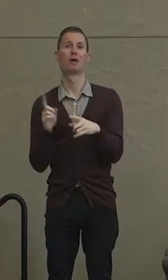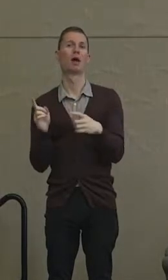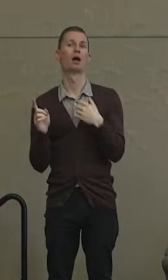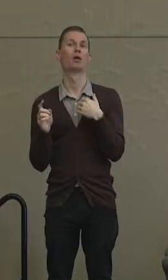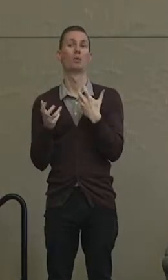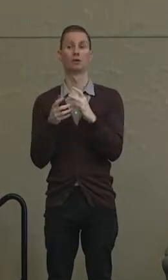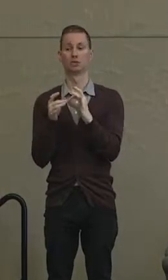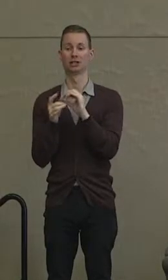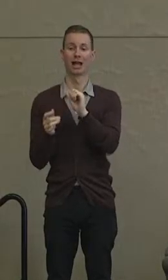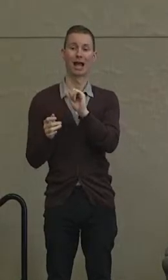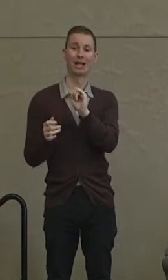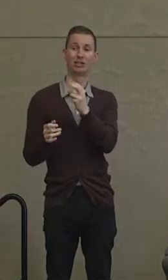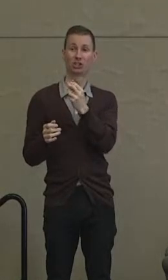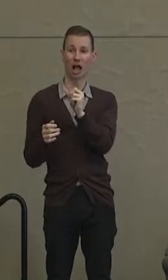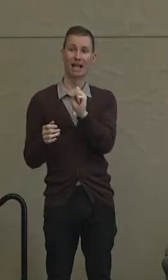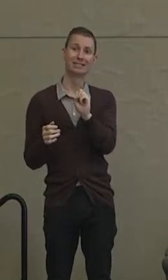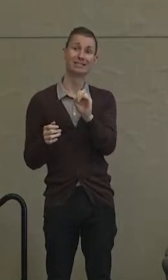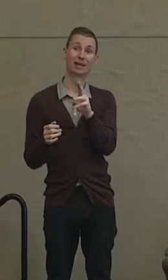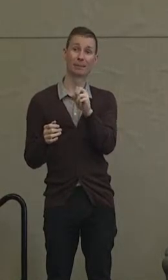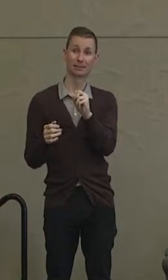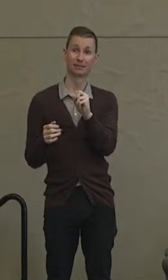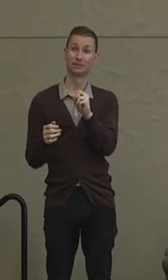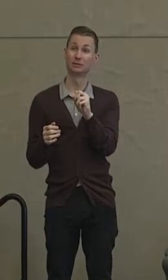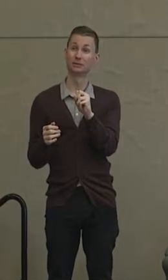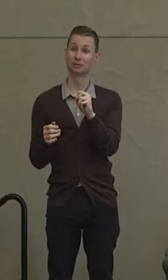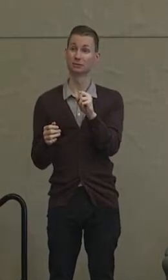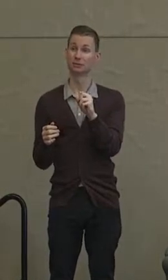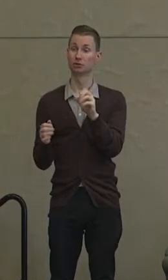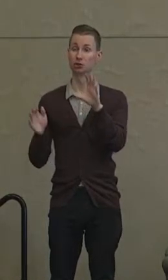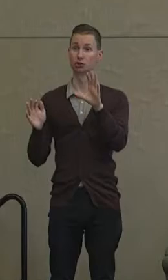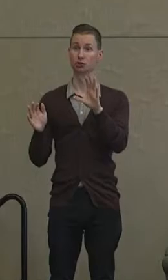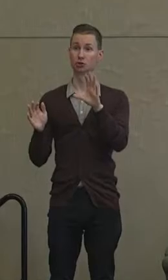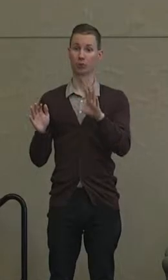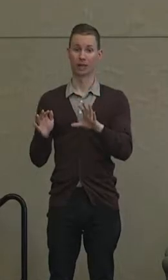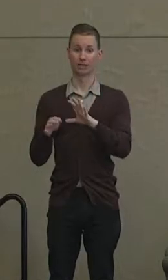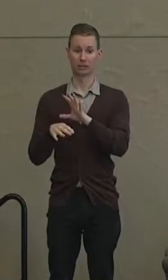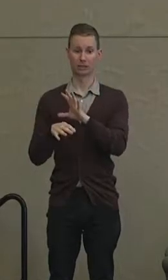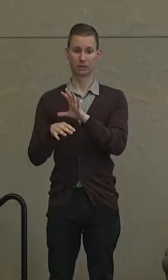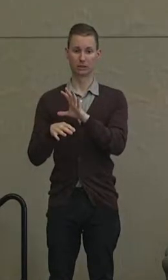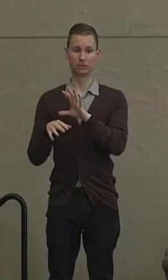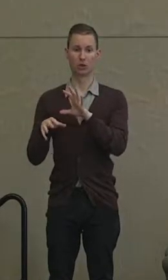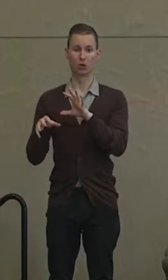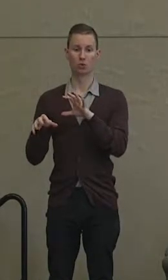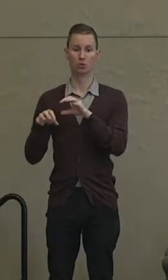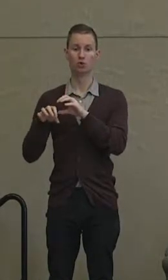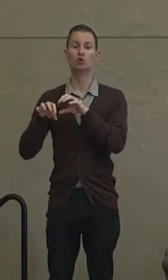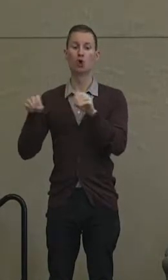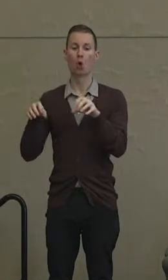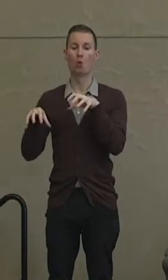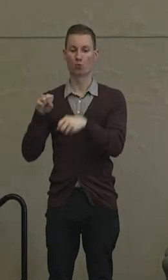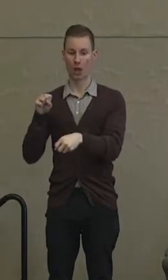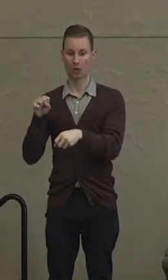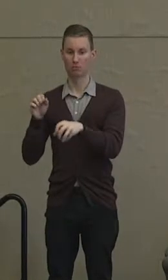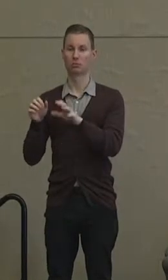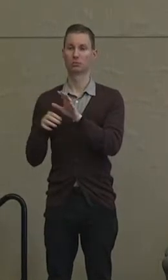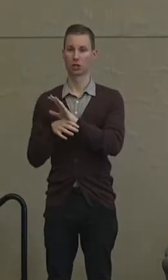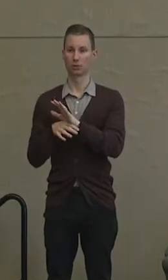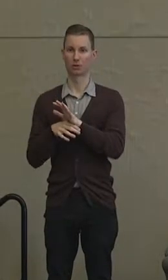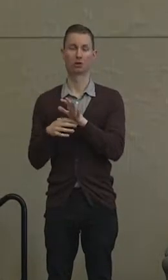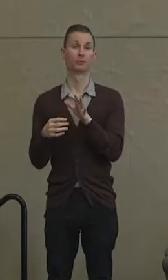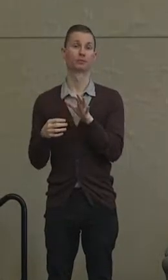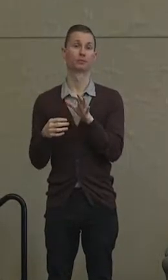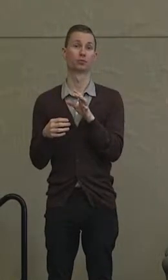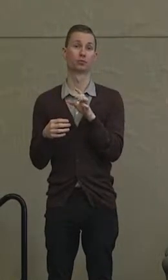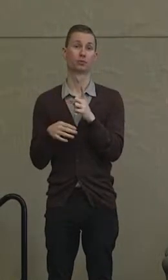Aisha Simmons, a no rape documentary, a film that I had the be part of, but a